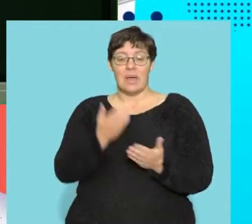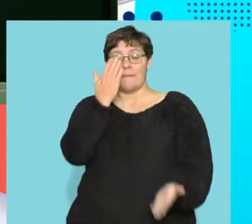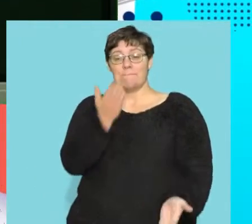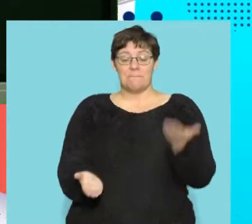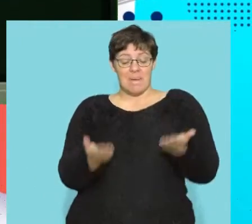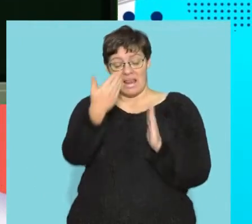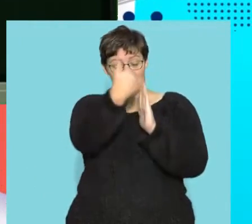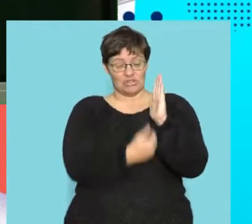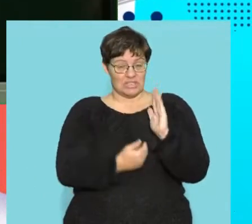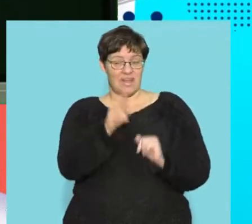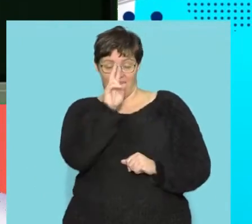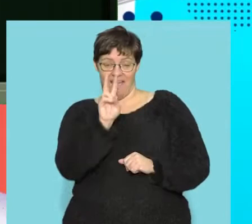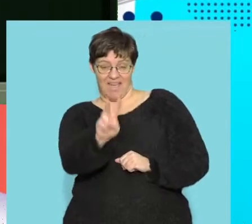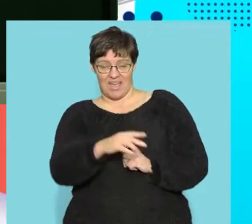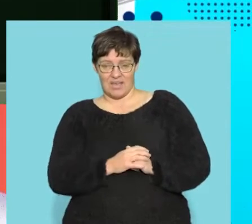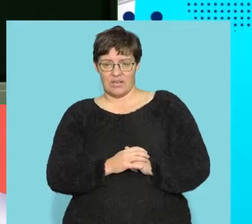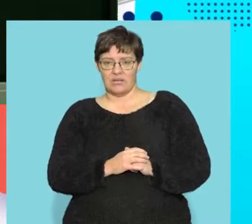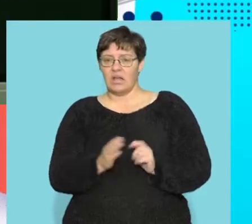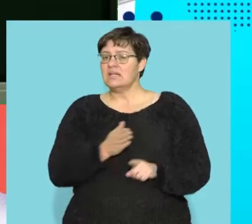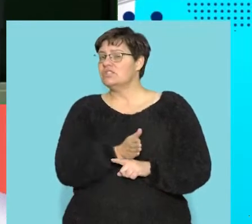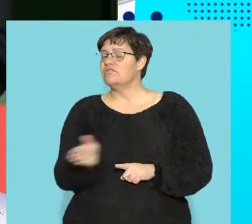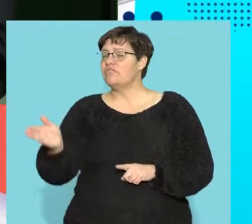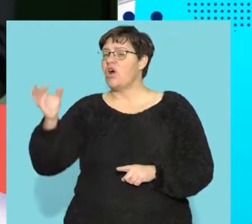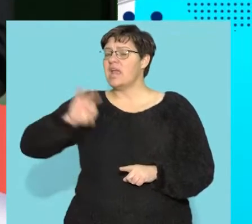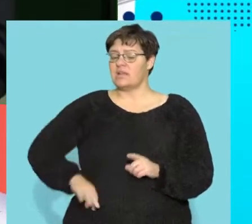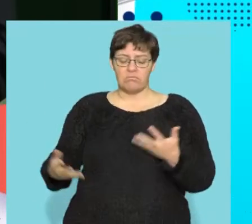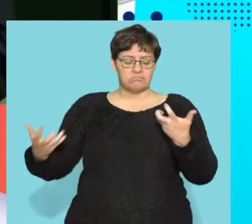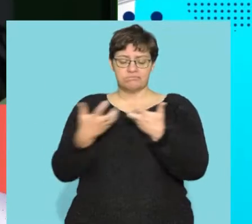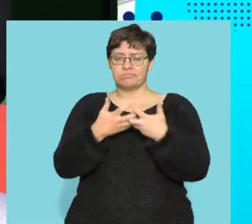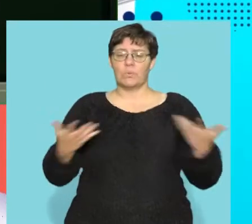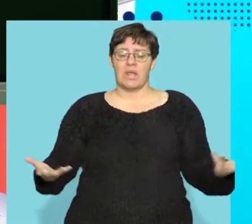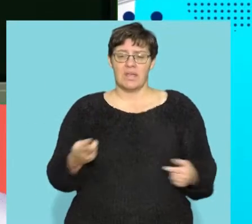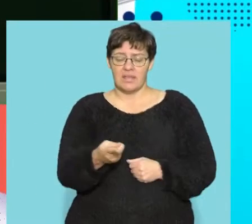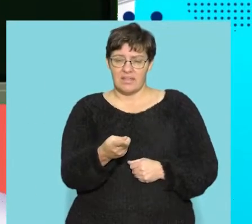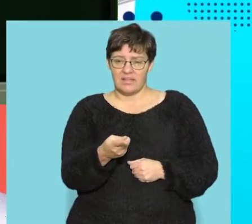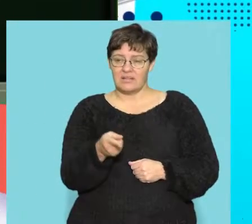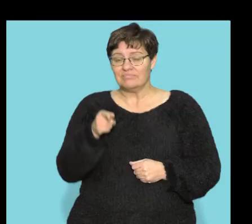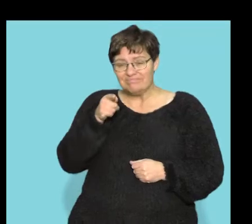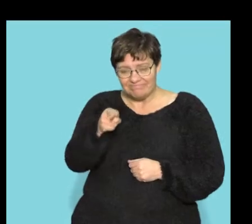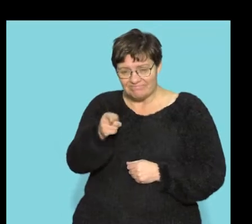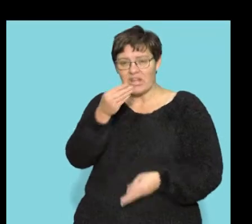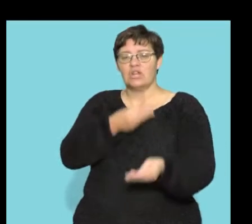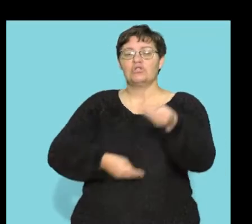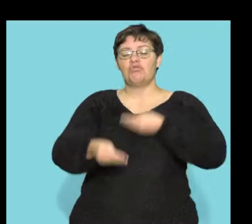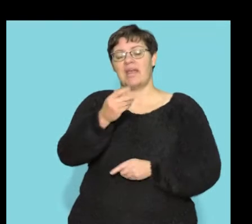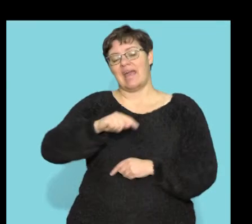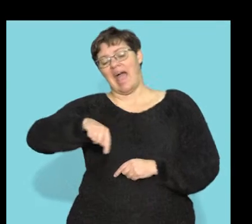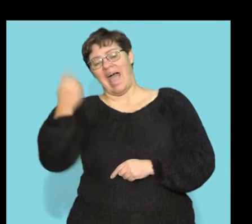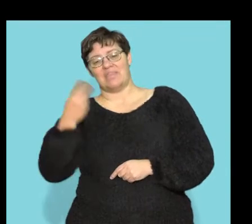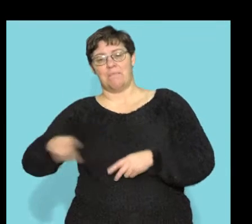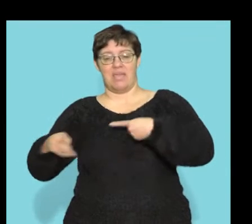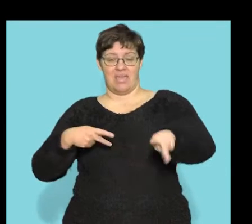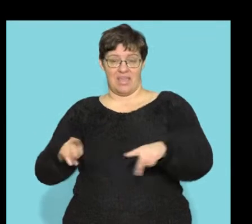my balance sheet, watch, where does deferred income feature? It features in my trade and